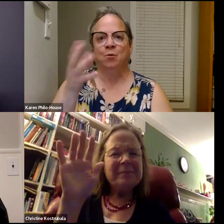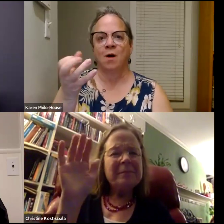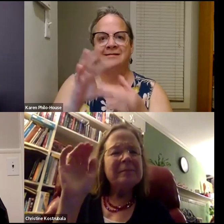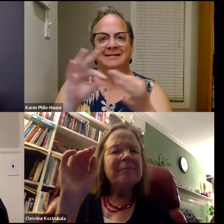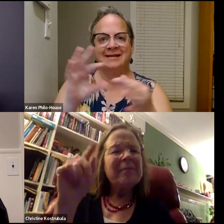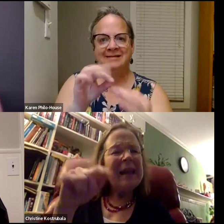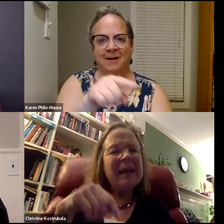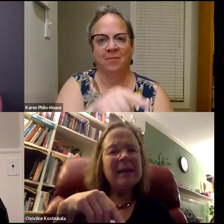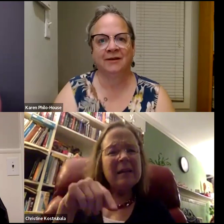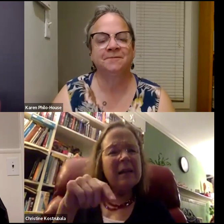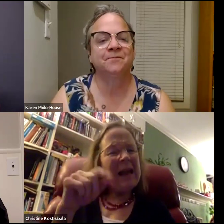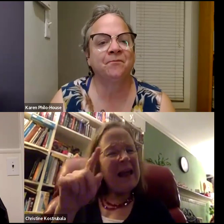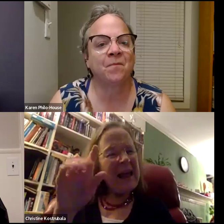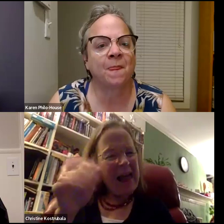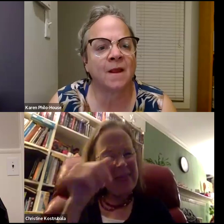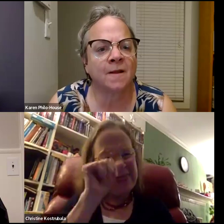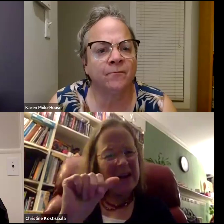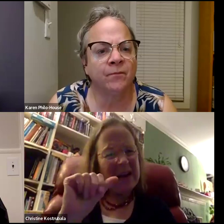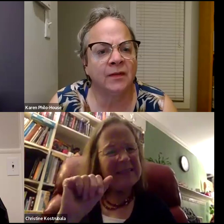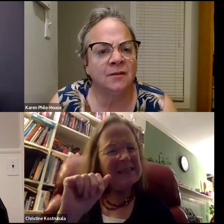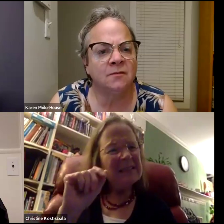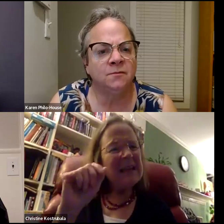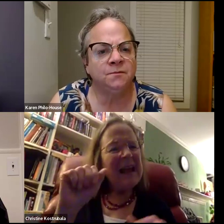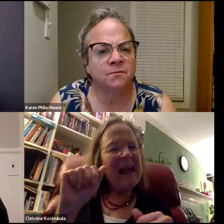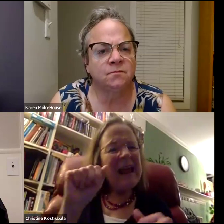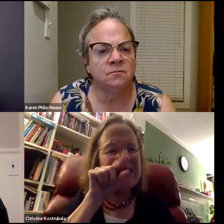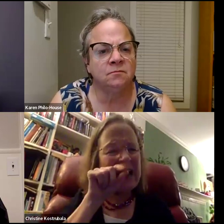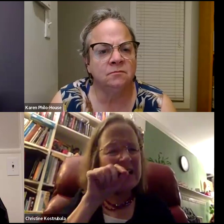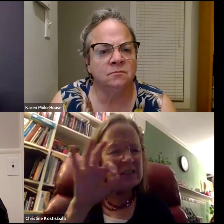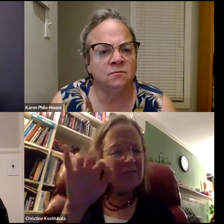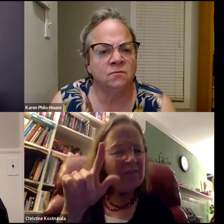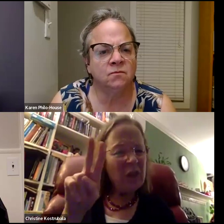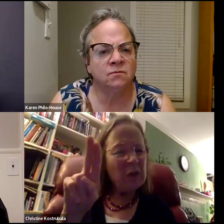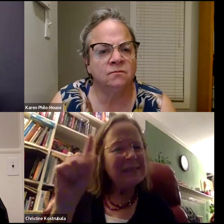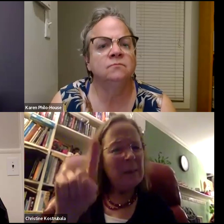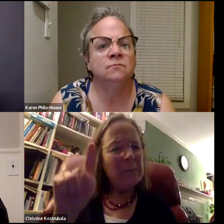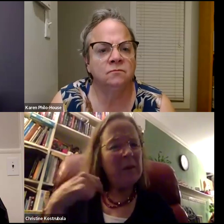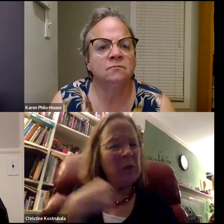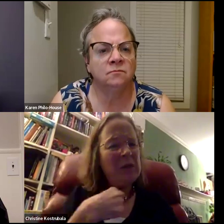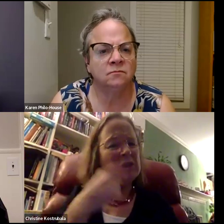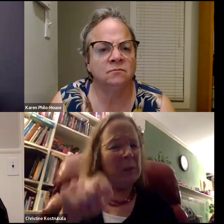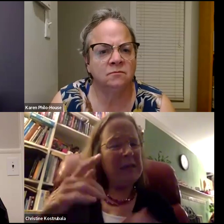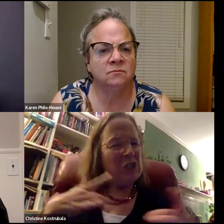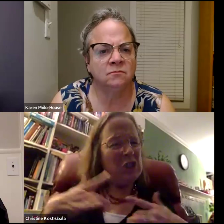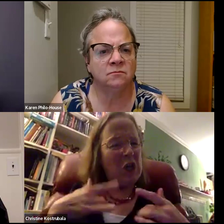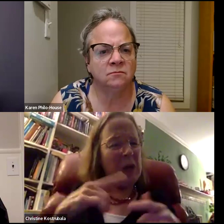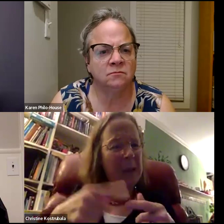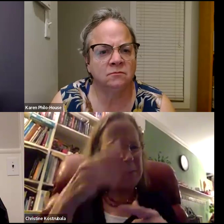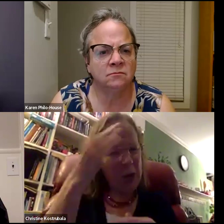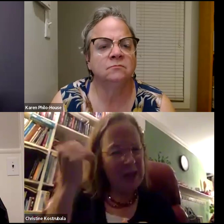And this is Christine. Oh, you wanted to say something, Christine? Yeah, hey, Athena, the